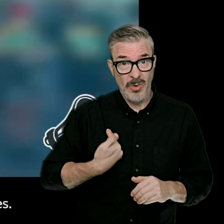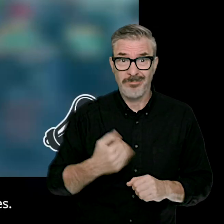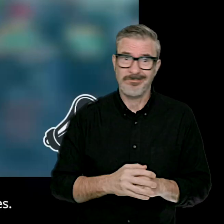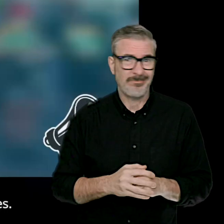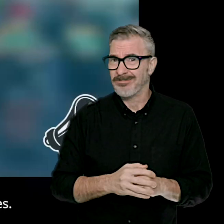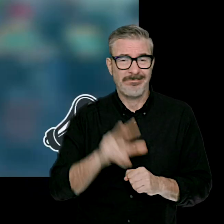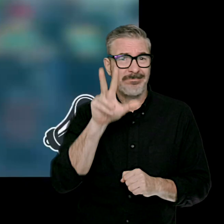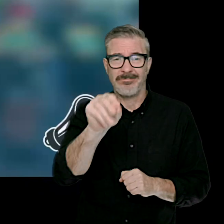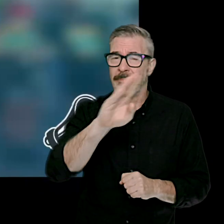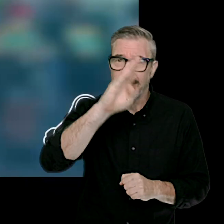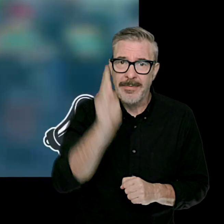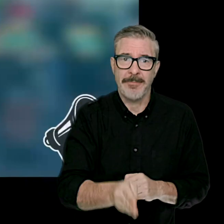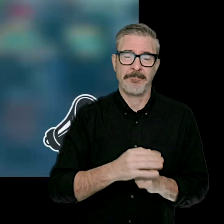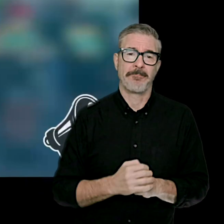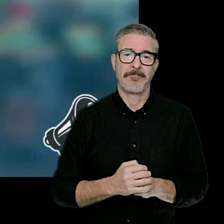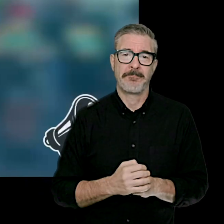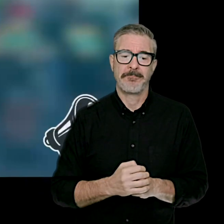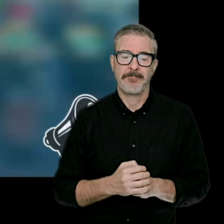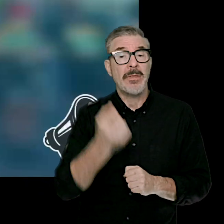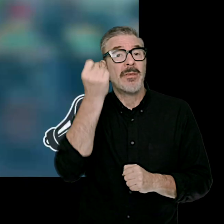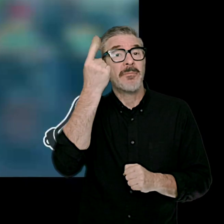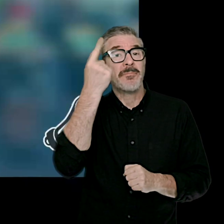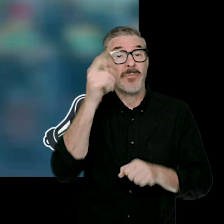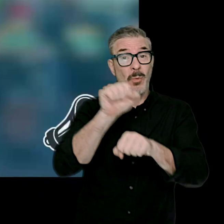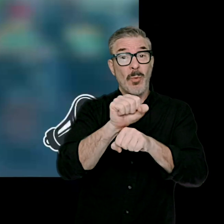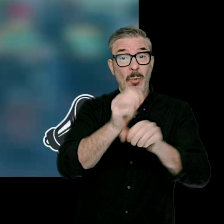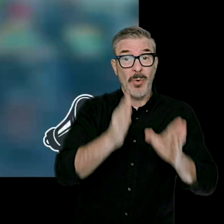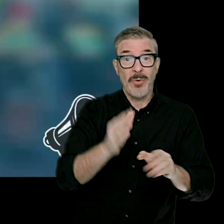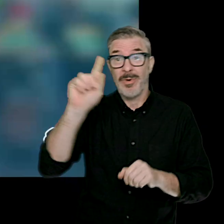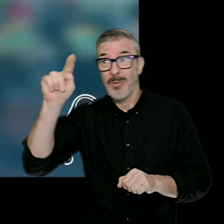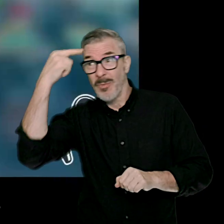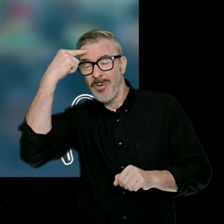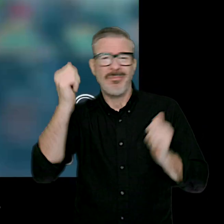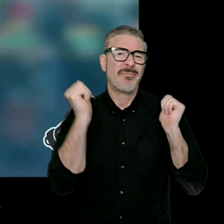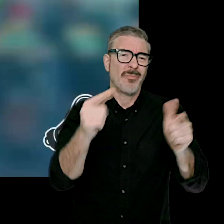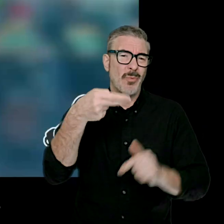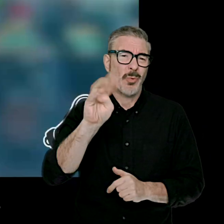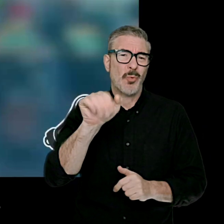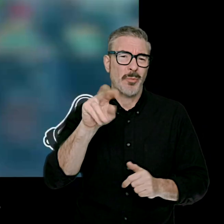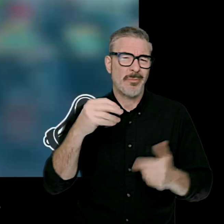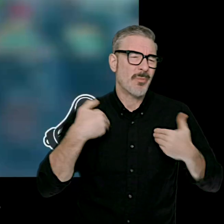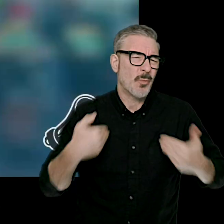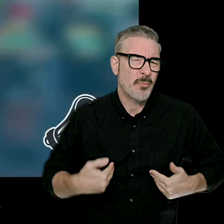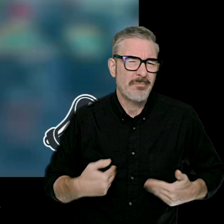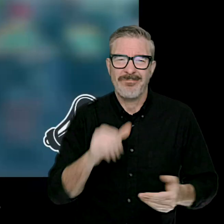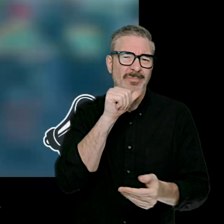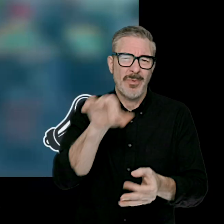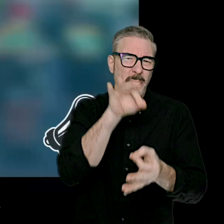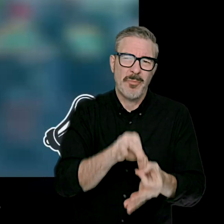make mistakes. Therefore, it's important that you know your rights at work in order to address those